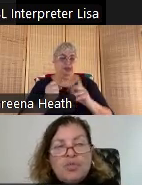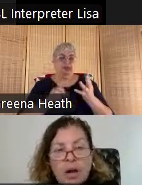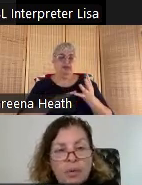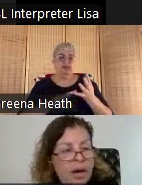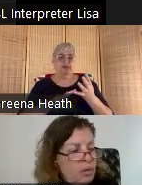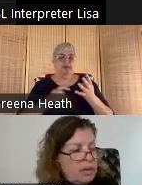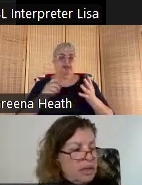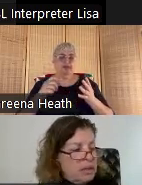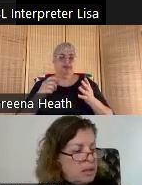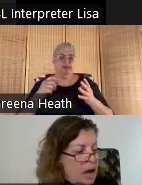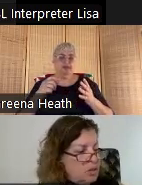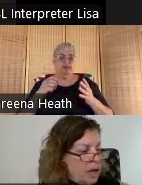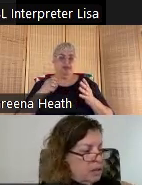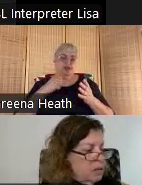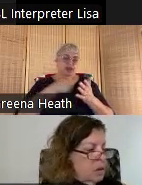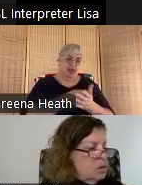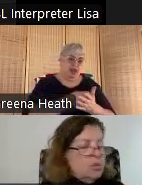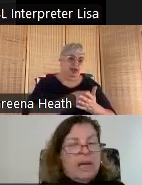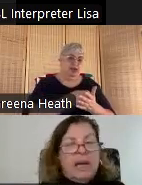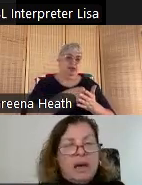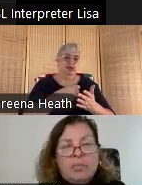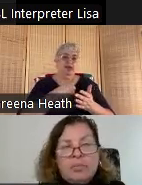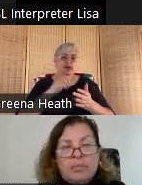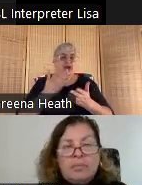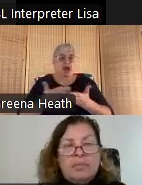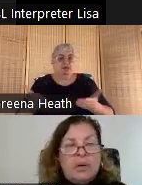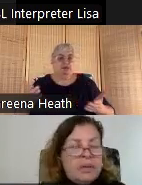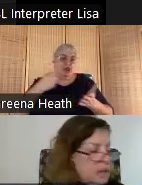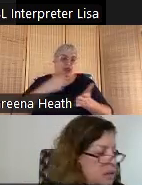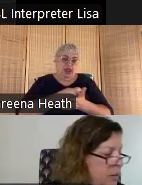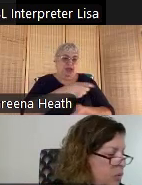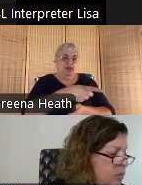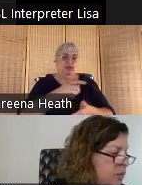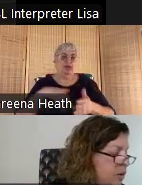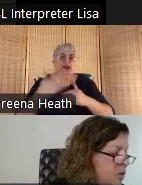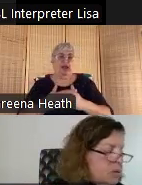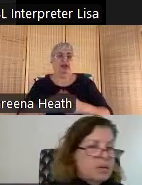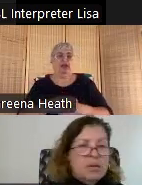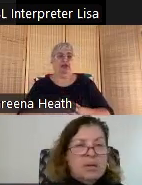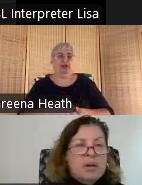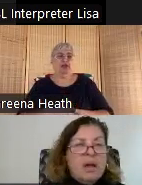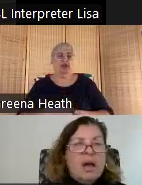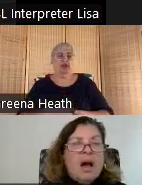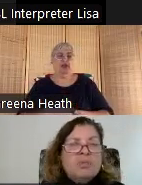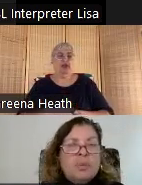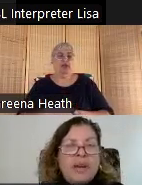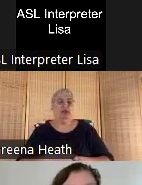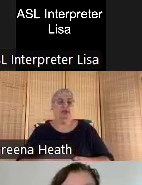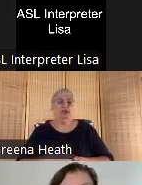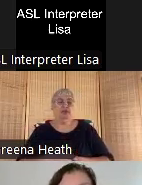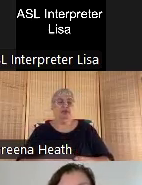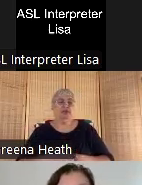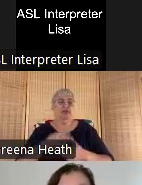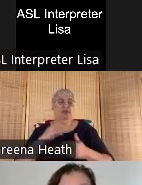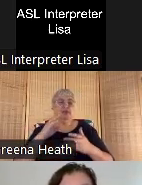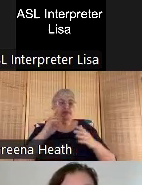being struck by or against an object. You can go to the next slide, Barbara. Thank you. So brain injury